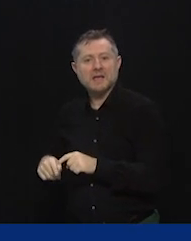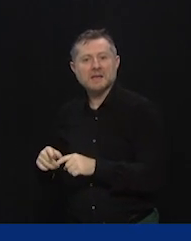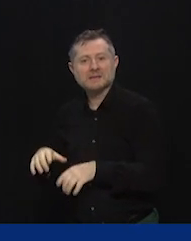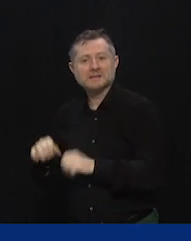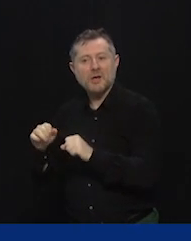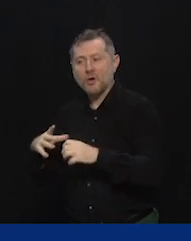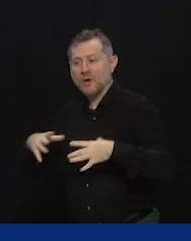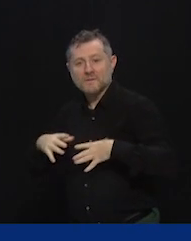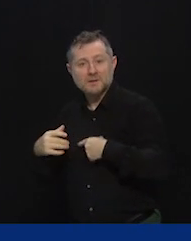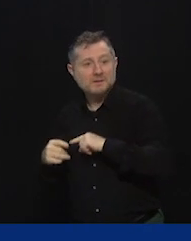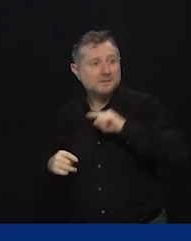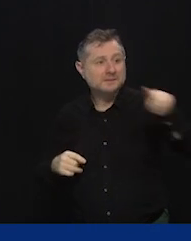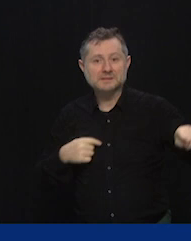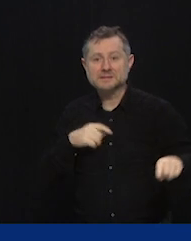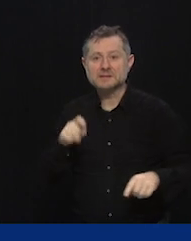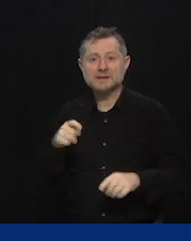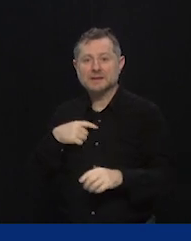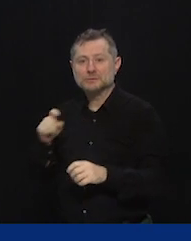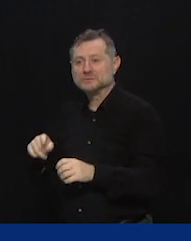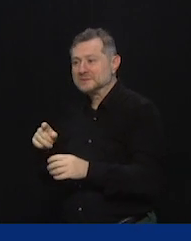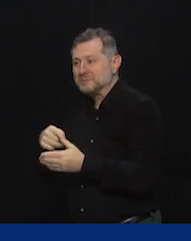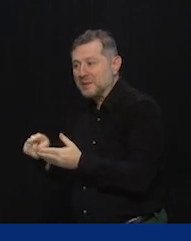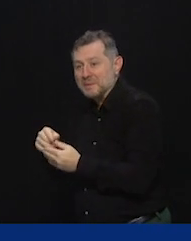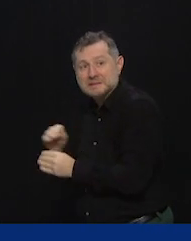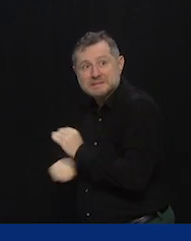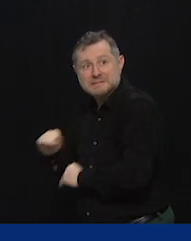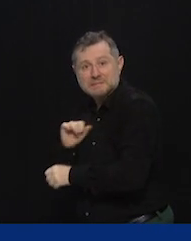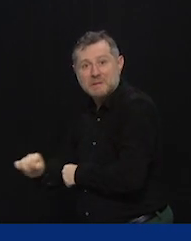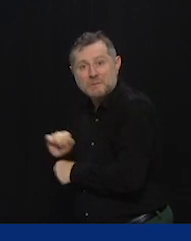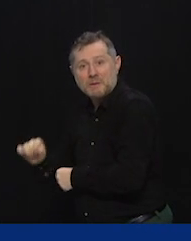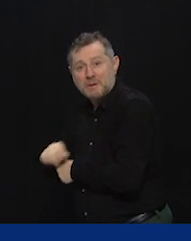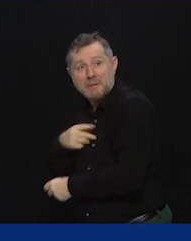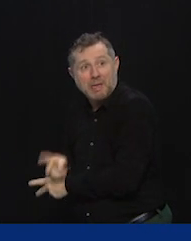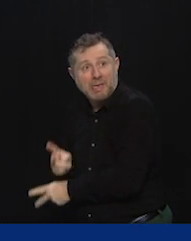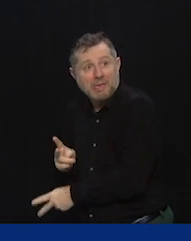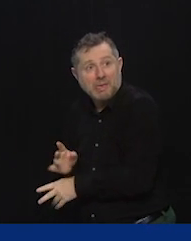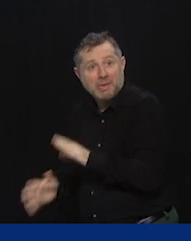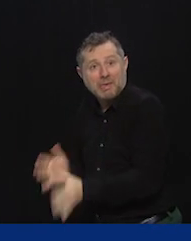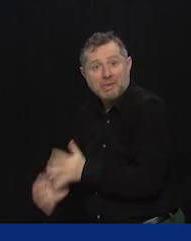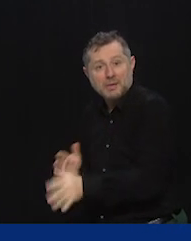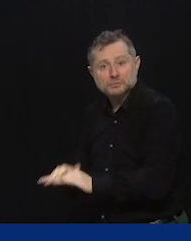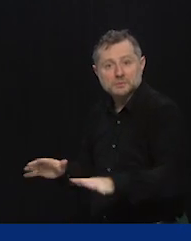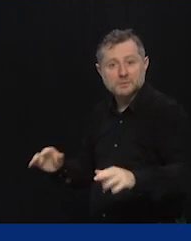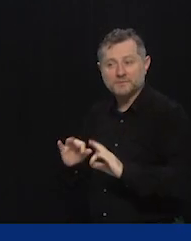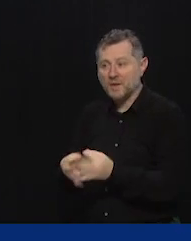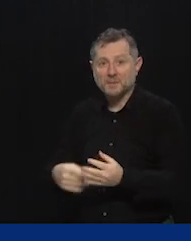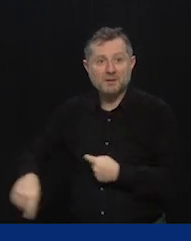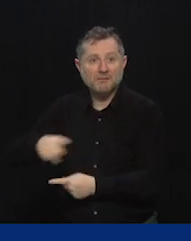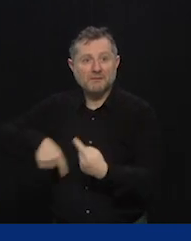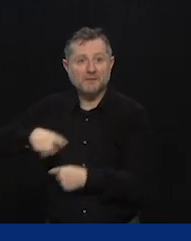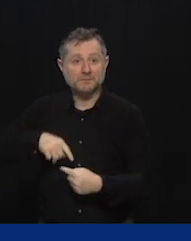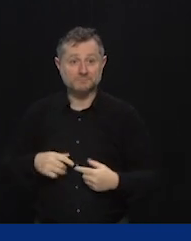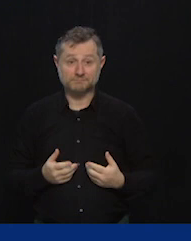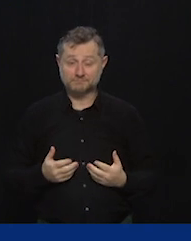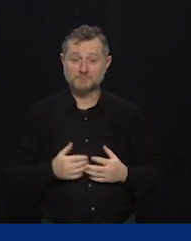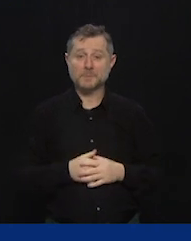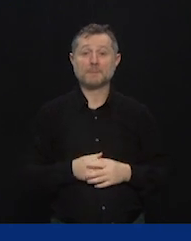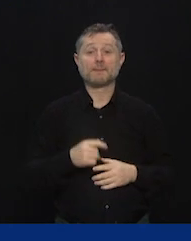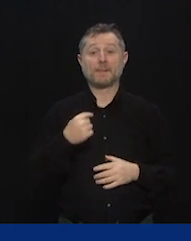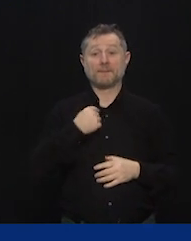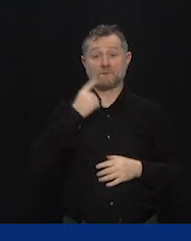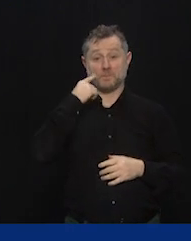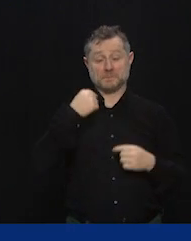paycheck to be able to take care of the other people in their families. And so, for me, as